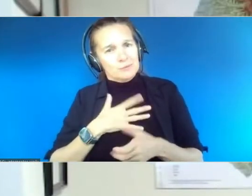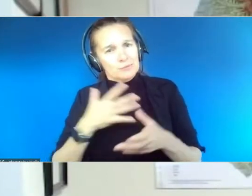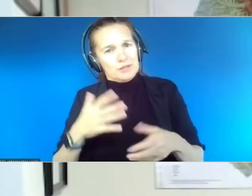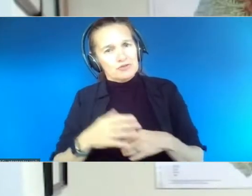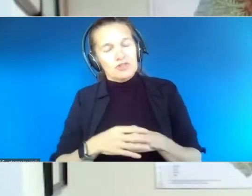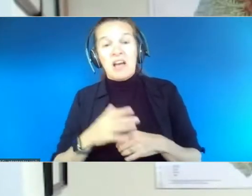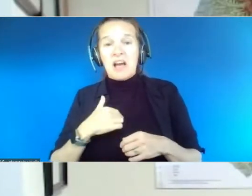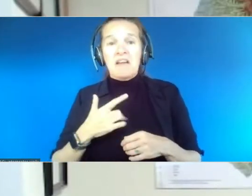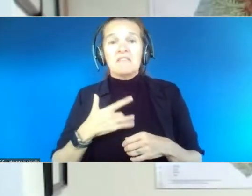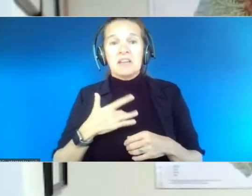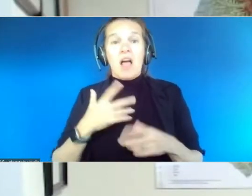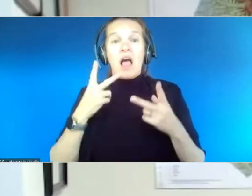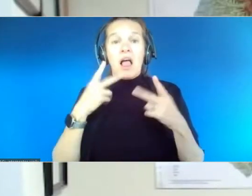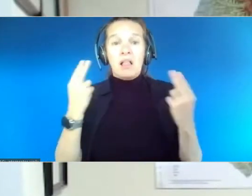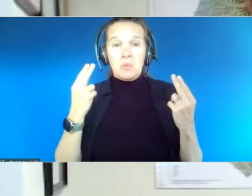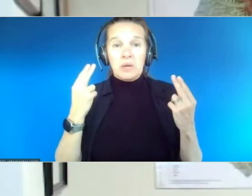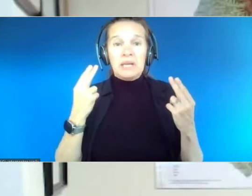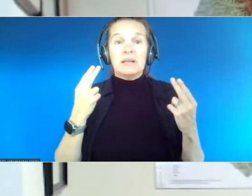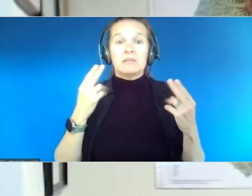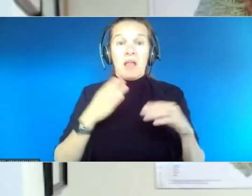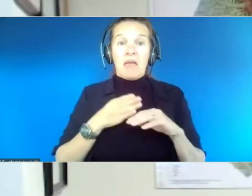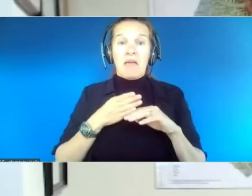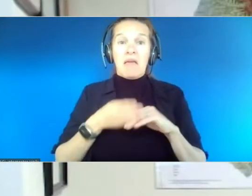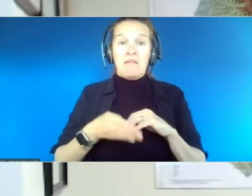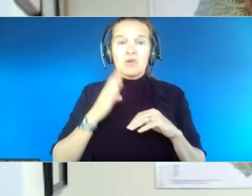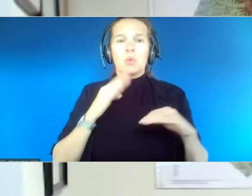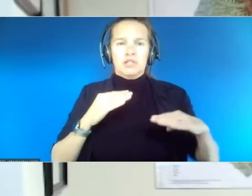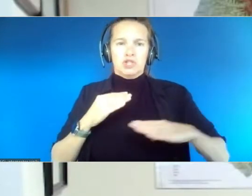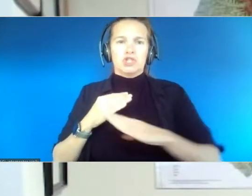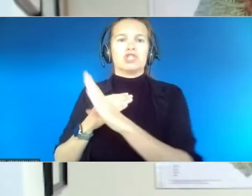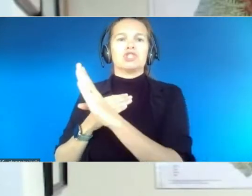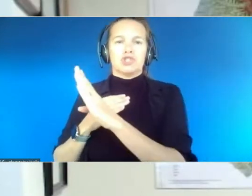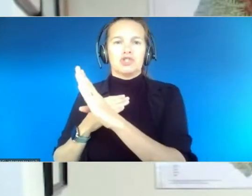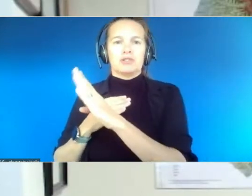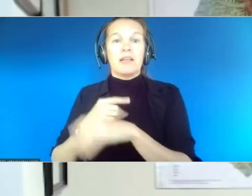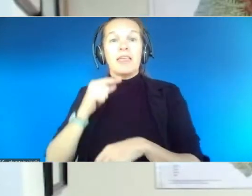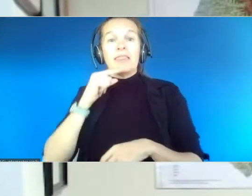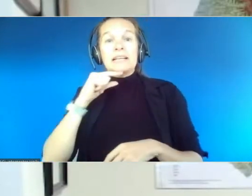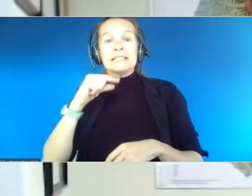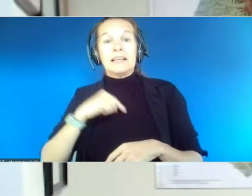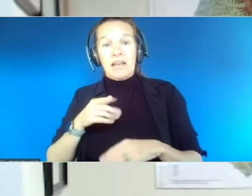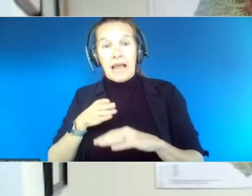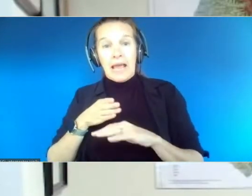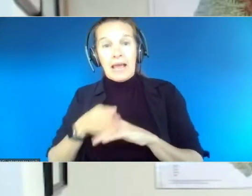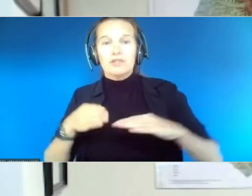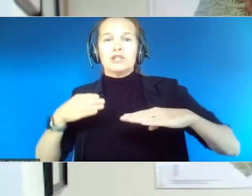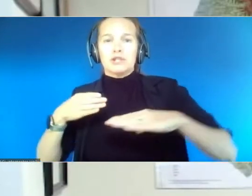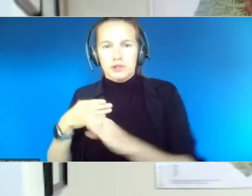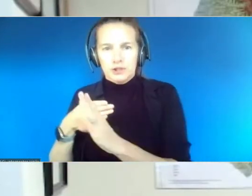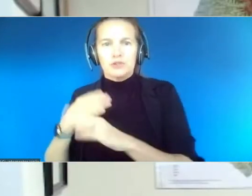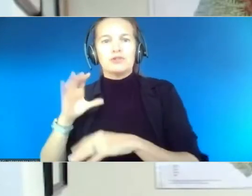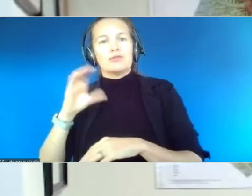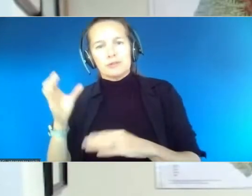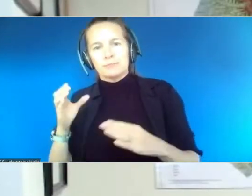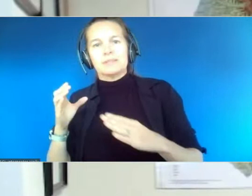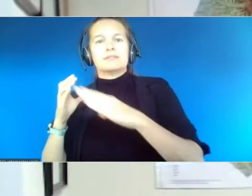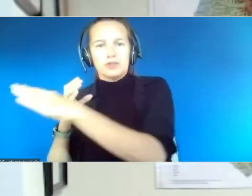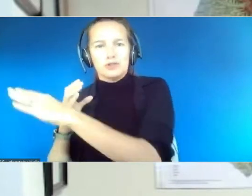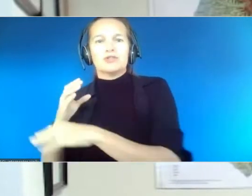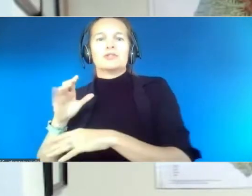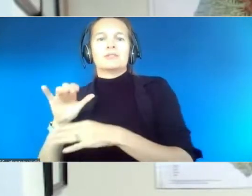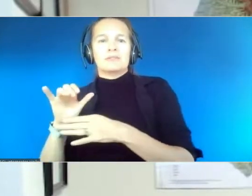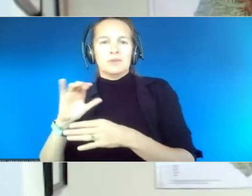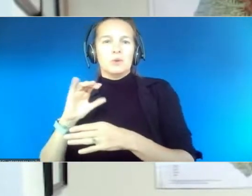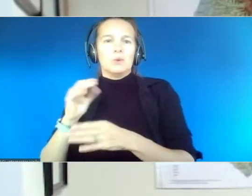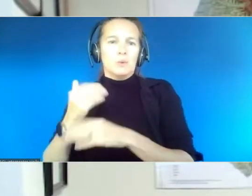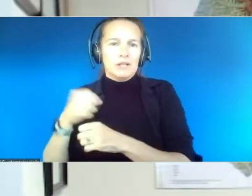surges after Halloween like we did last year, after Thanksgiving, and at the time of Christmas and New Year's. I hope that it will not flood